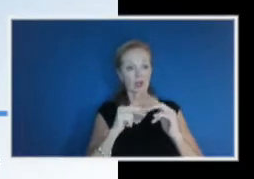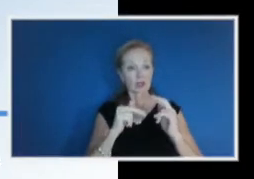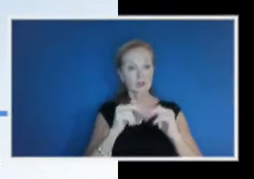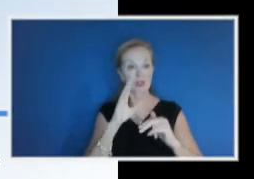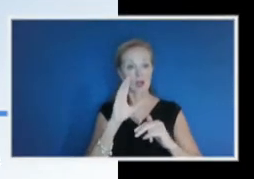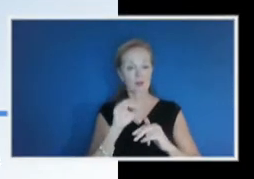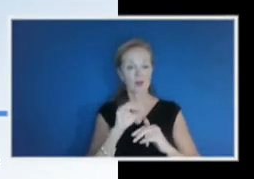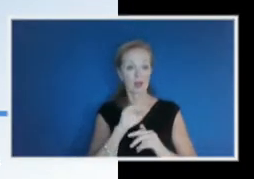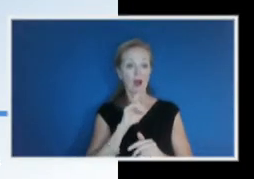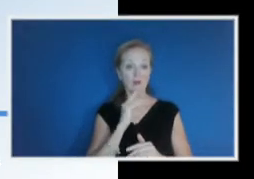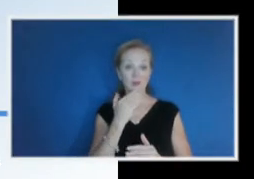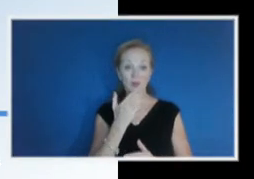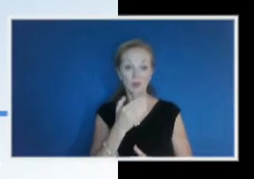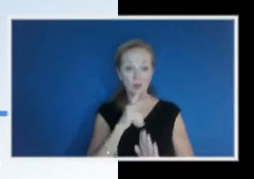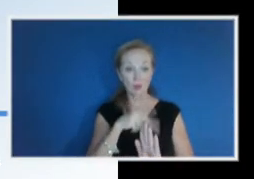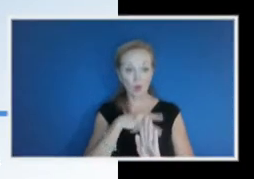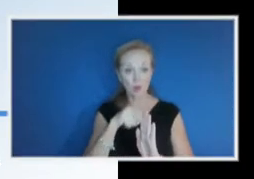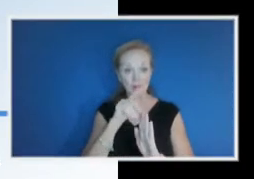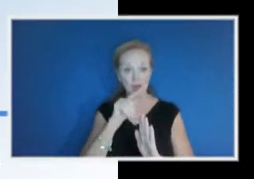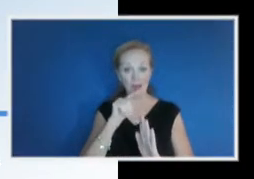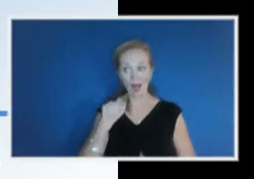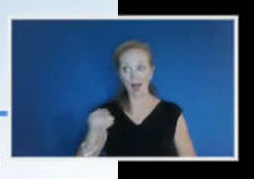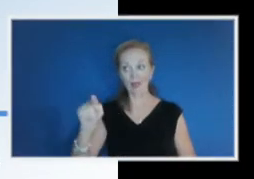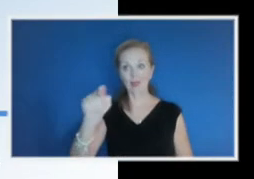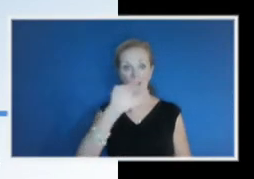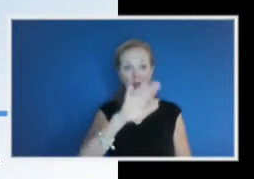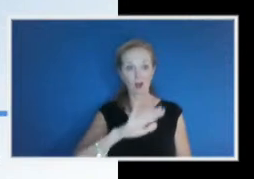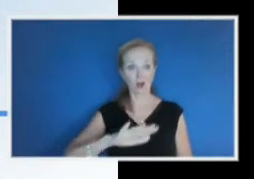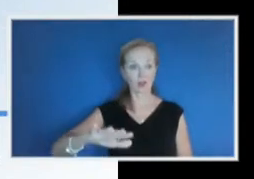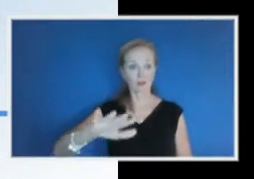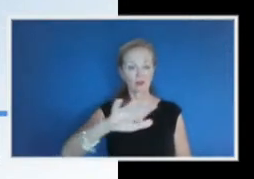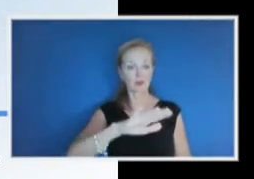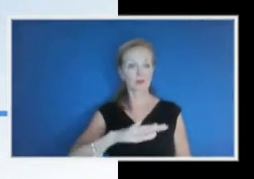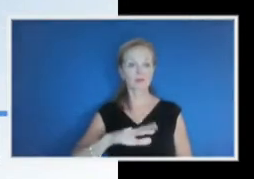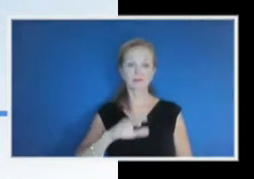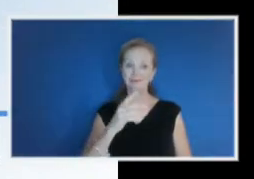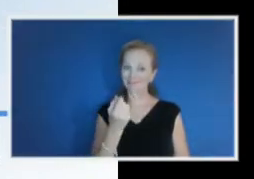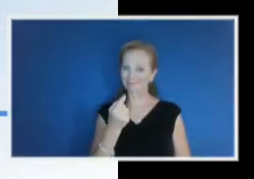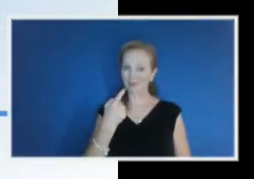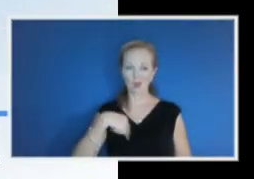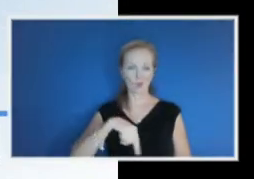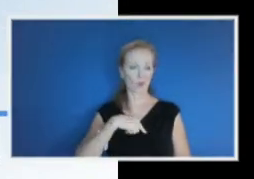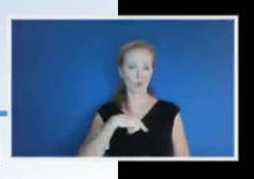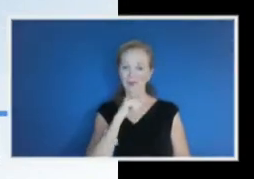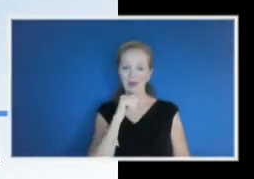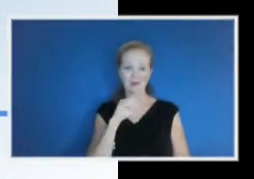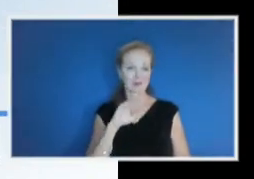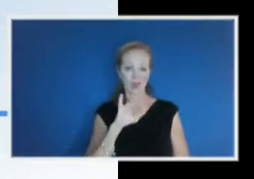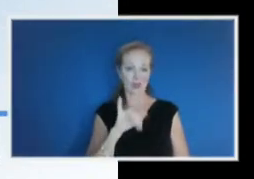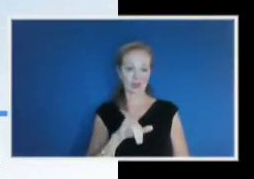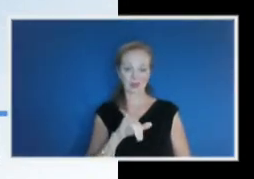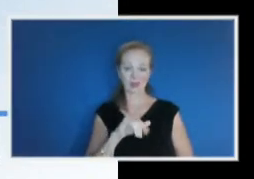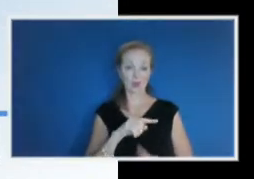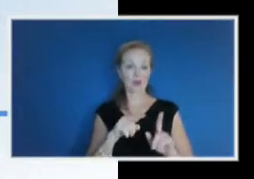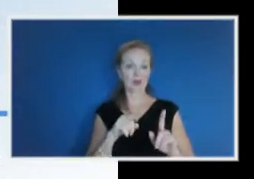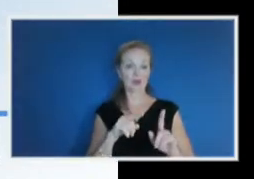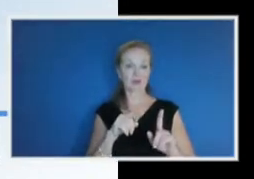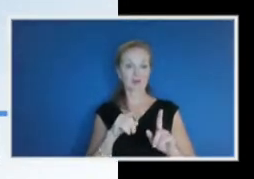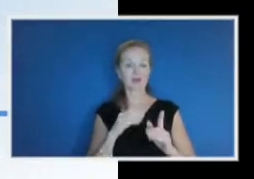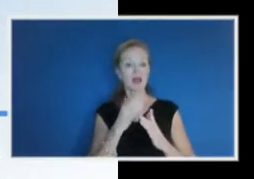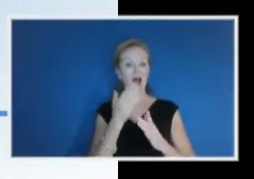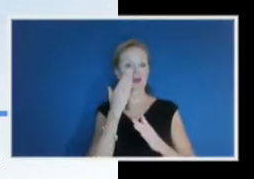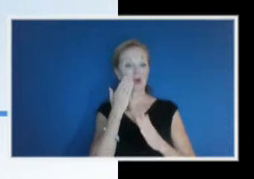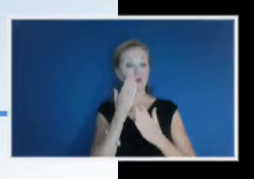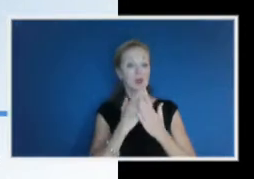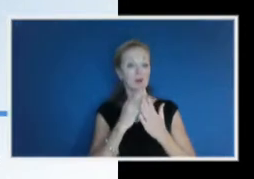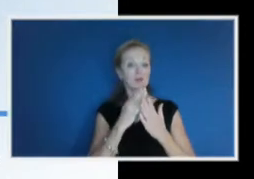good programs out there across the country. Let me just be real clear, we don't do them, but I know of some that my other